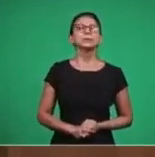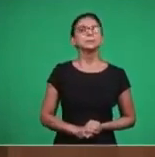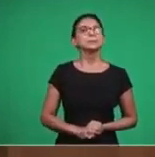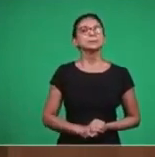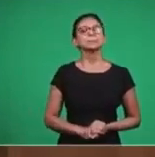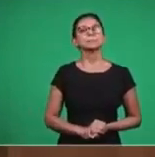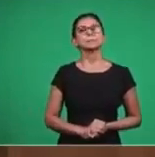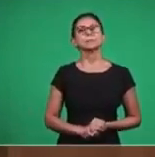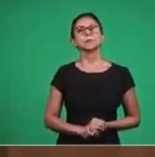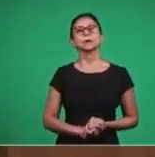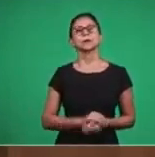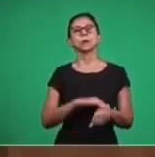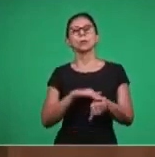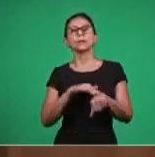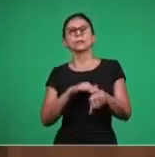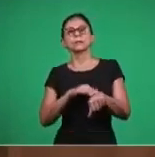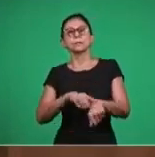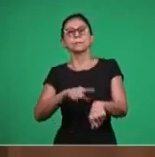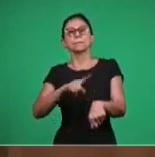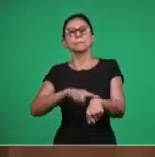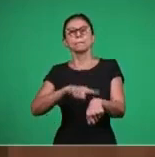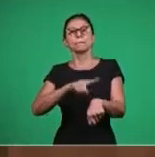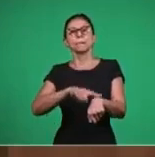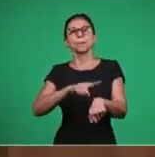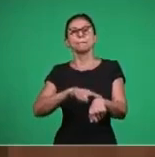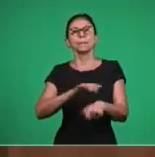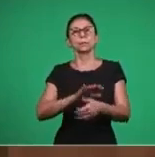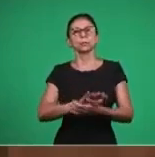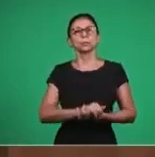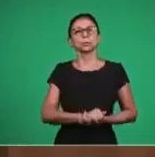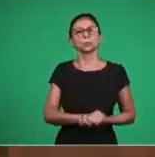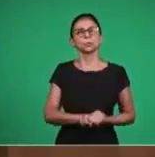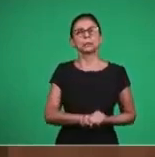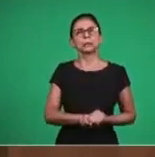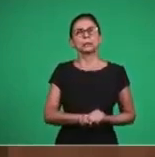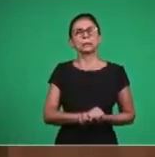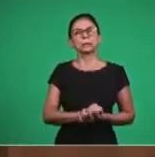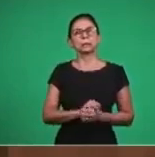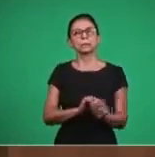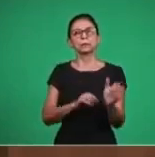about this moment. Moment is a word that